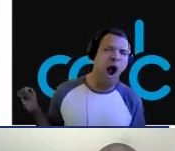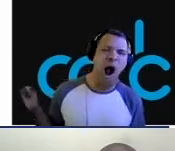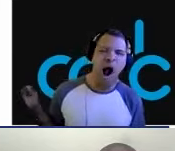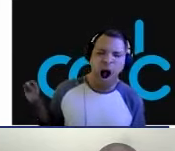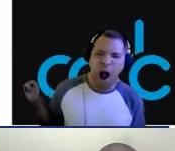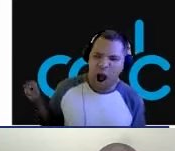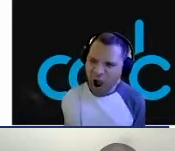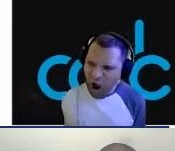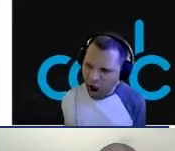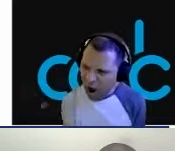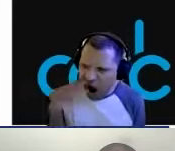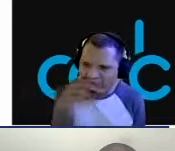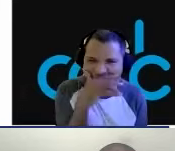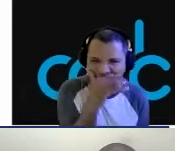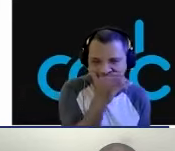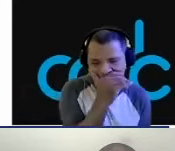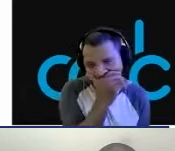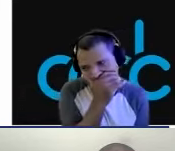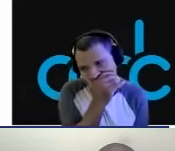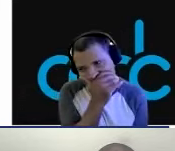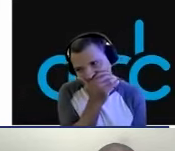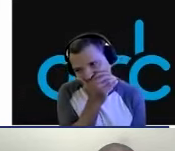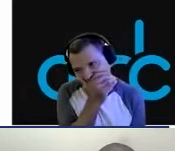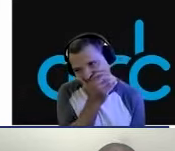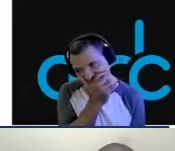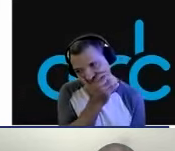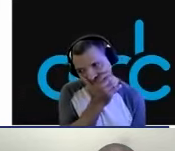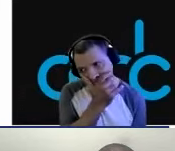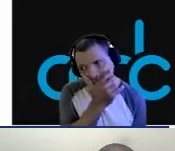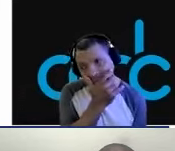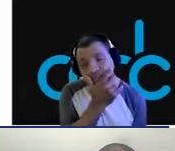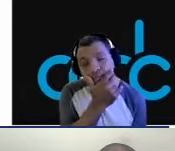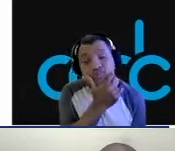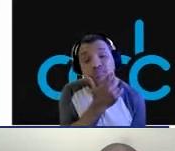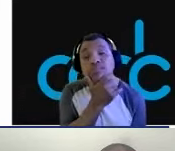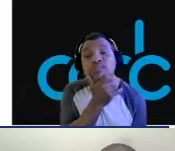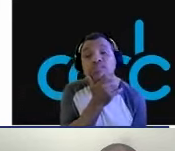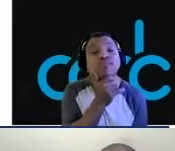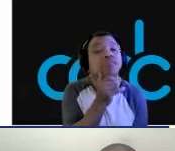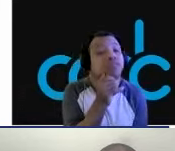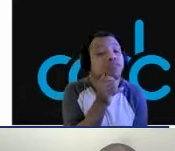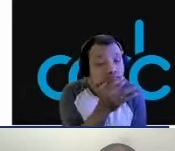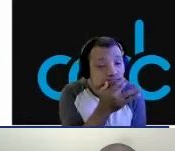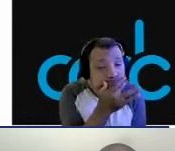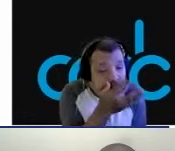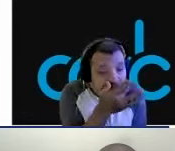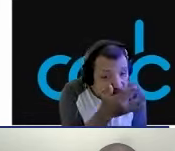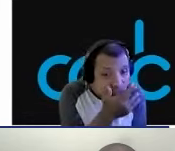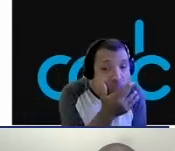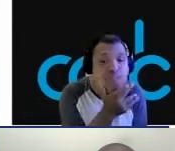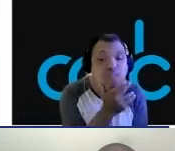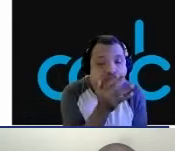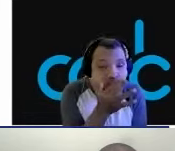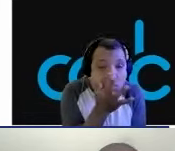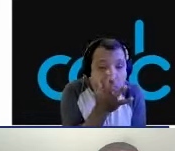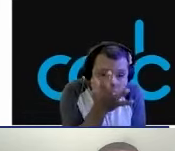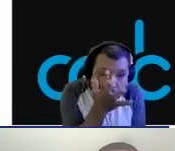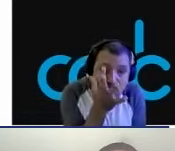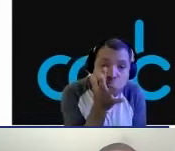Alternative medicine options, making sure that people are getting the type of care that they would like instead of what's currently